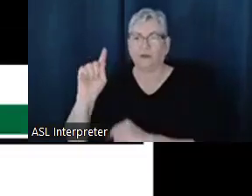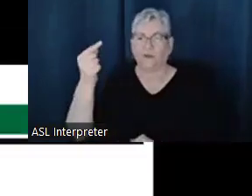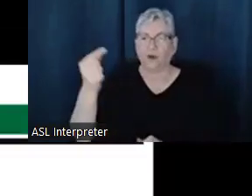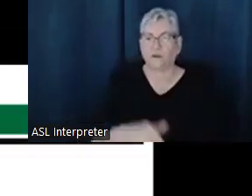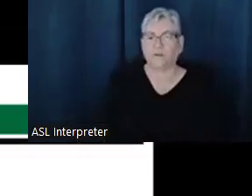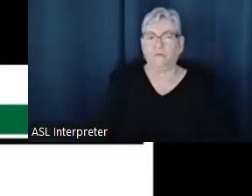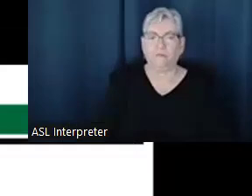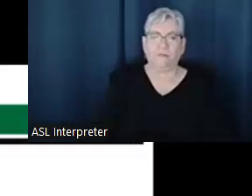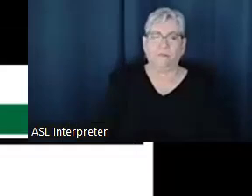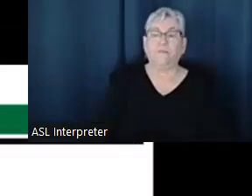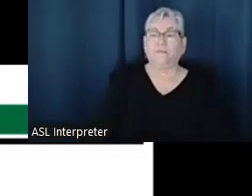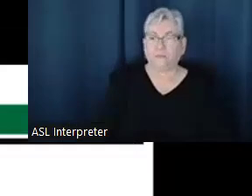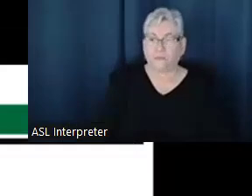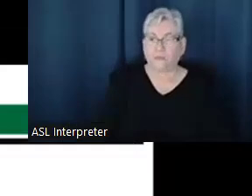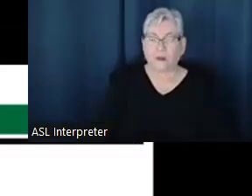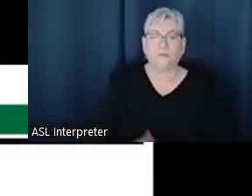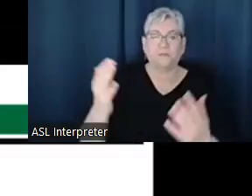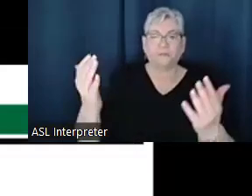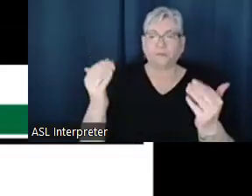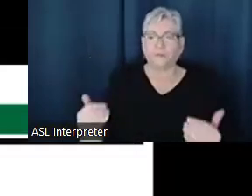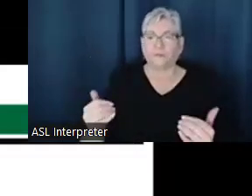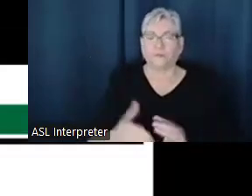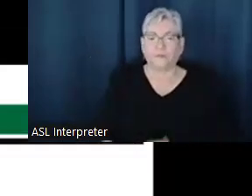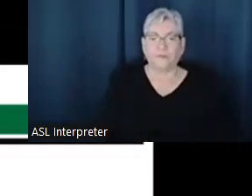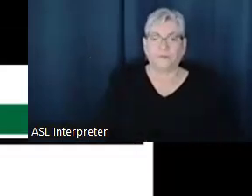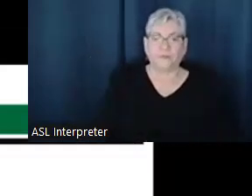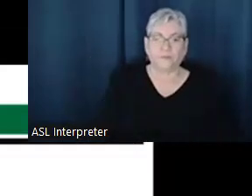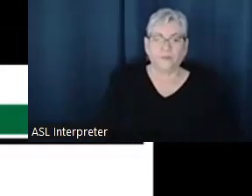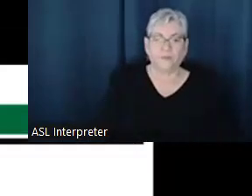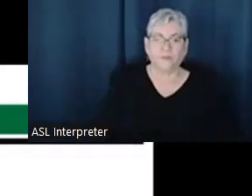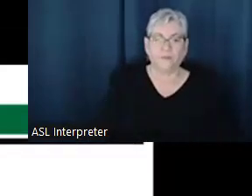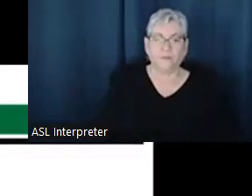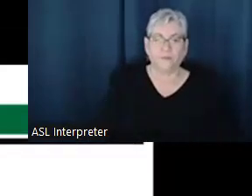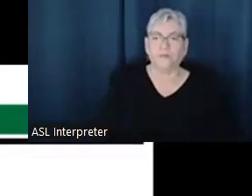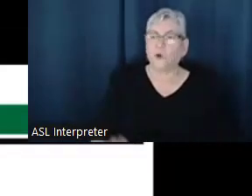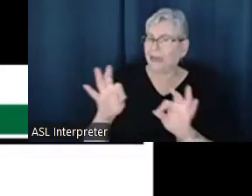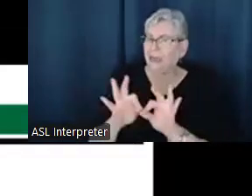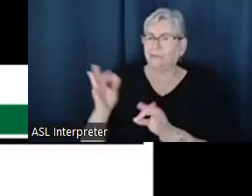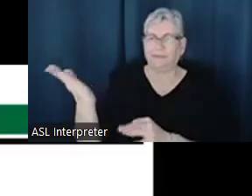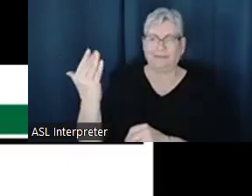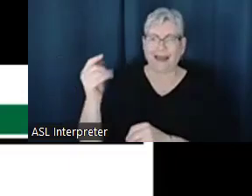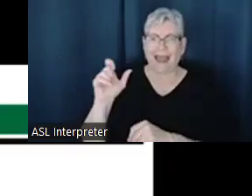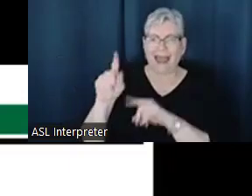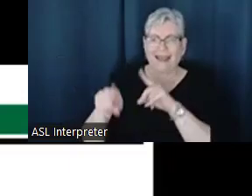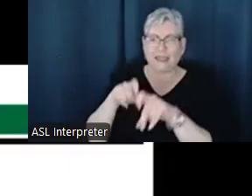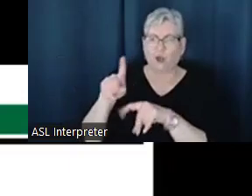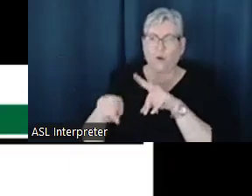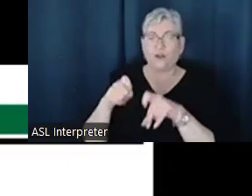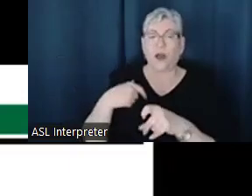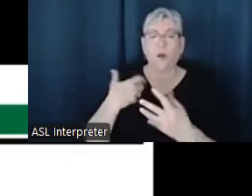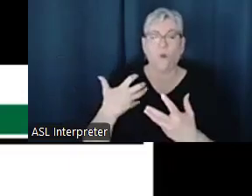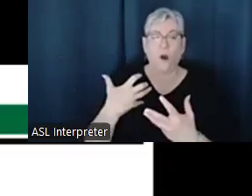Okay, we're gonna move on to the next slide. Keep questions coming in though, because I wanna get through to youth leadership.